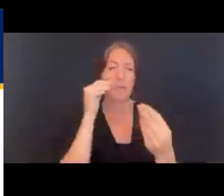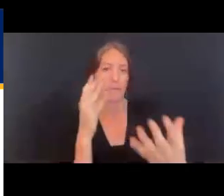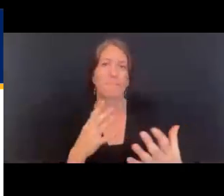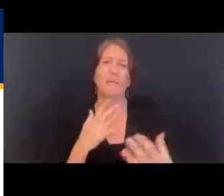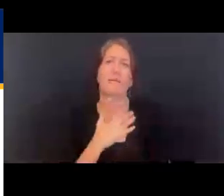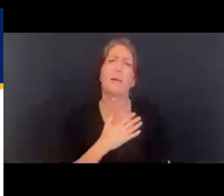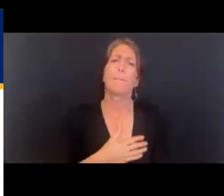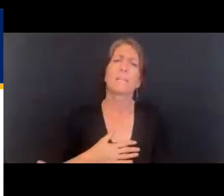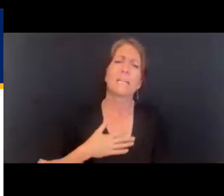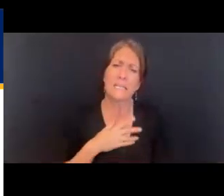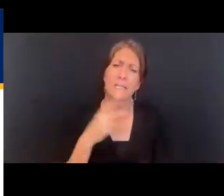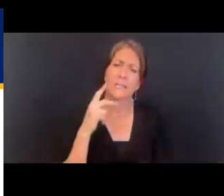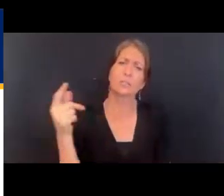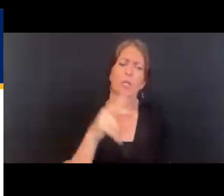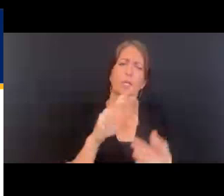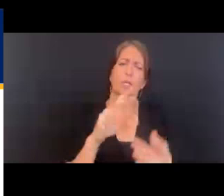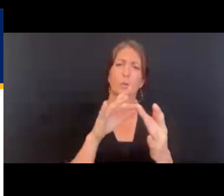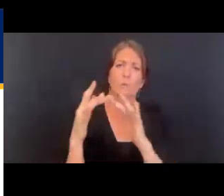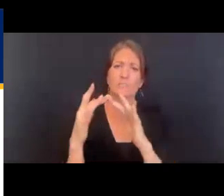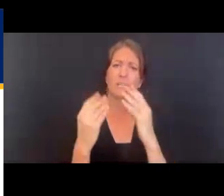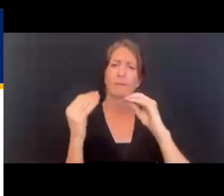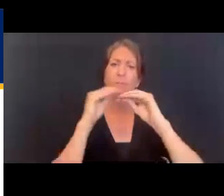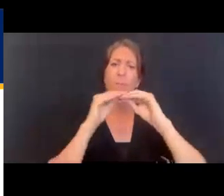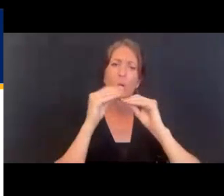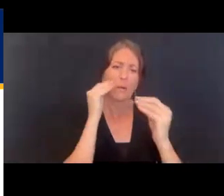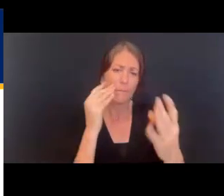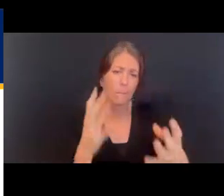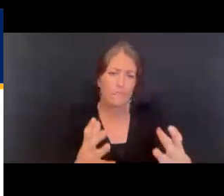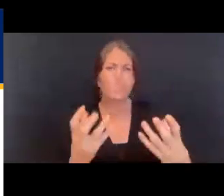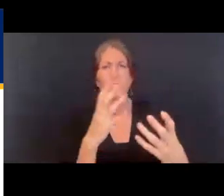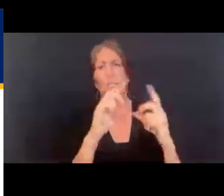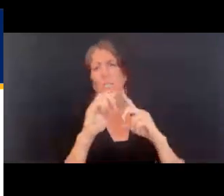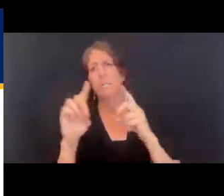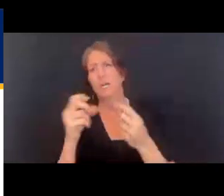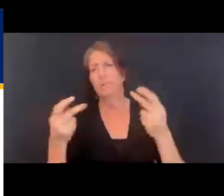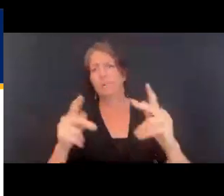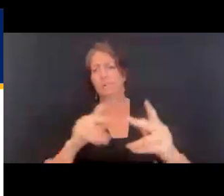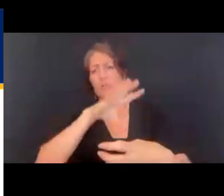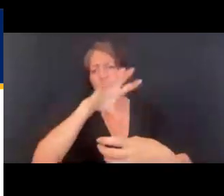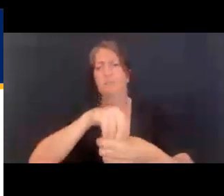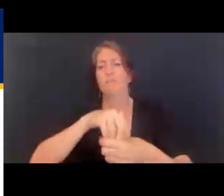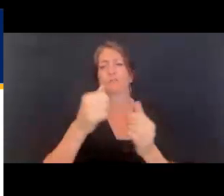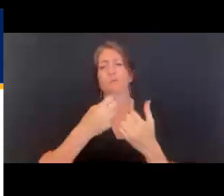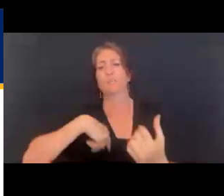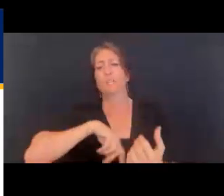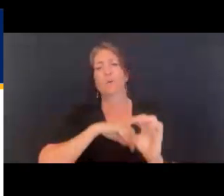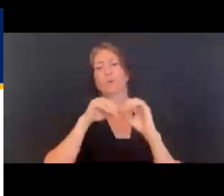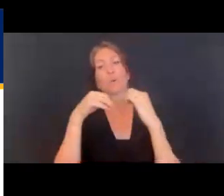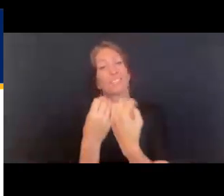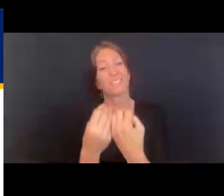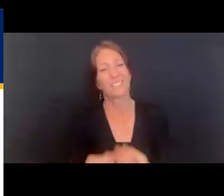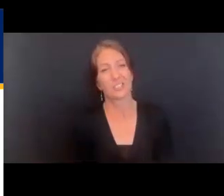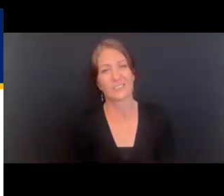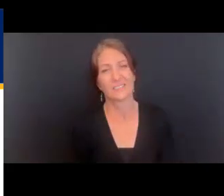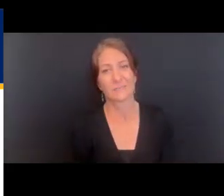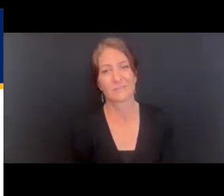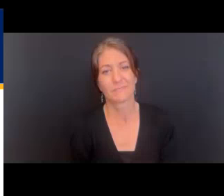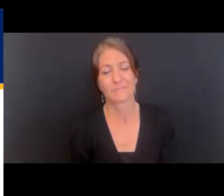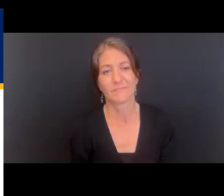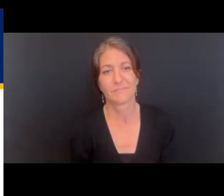more information and opportunities to engage with our organizations. On the next